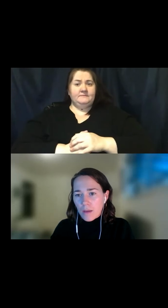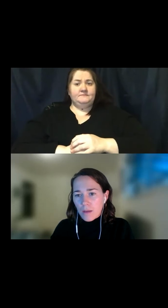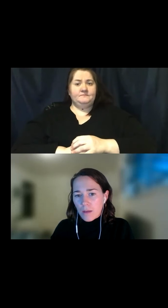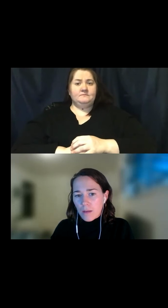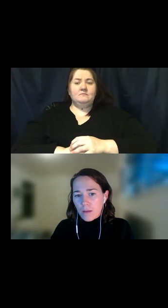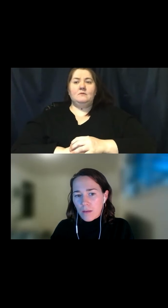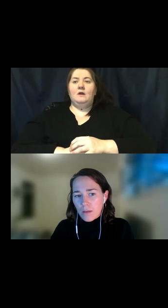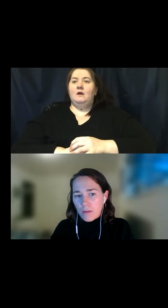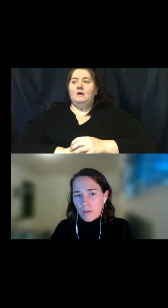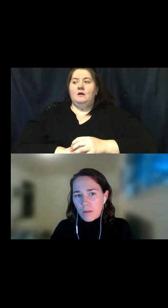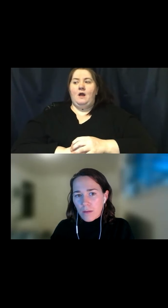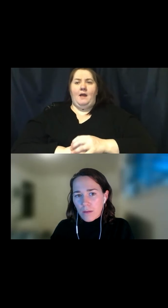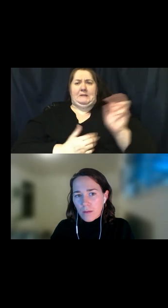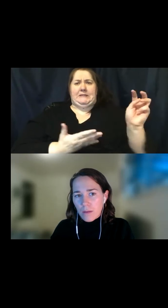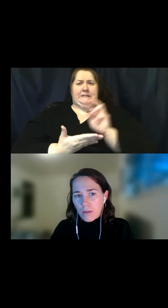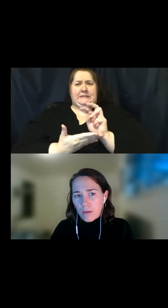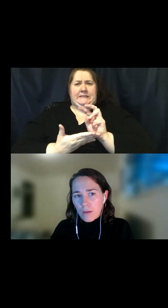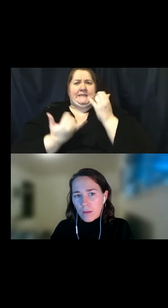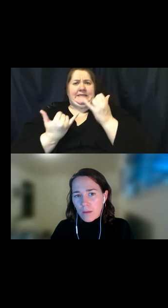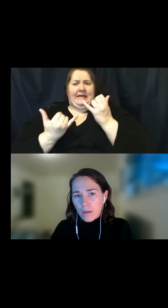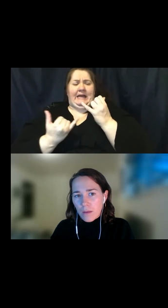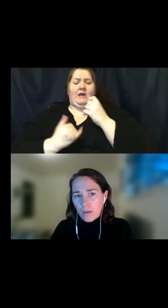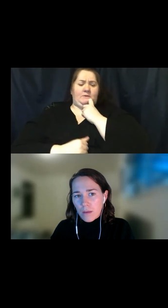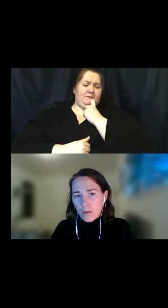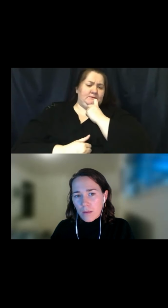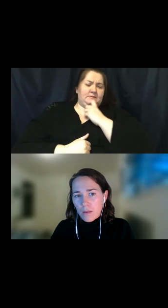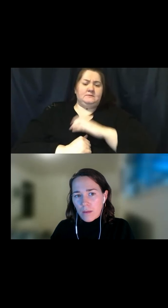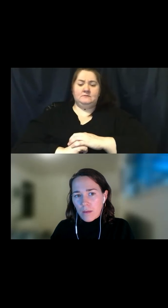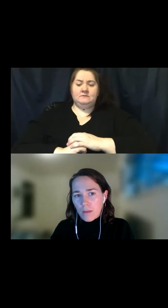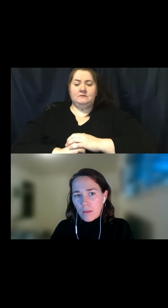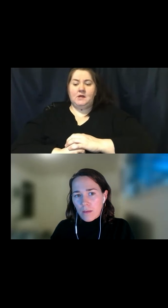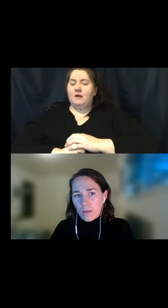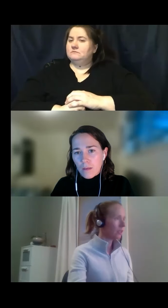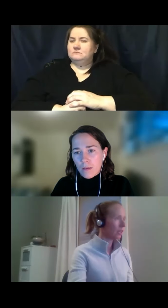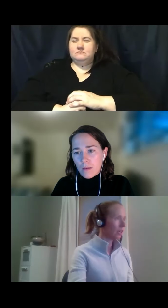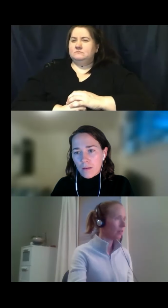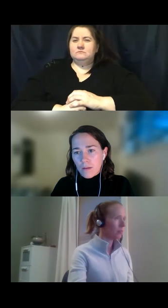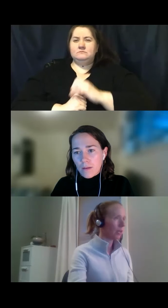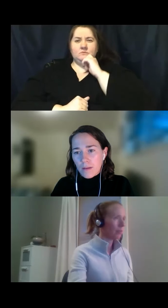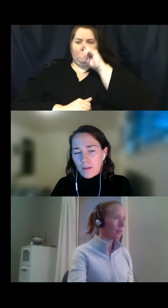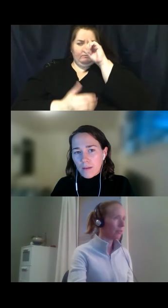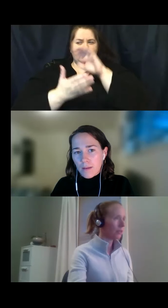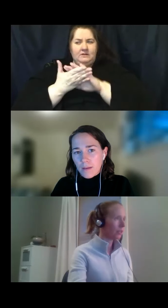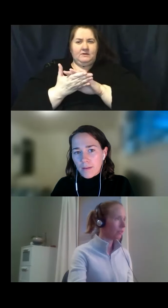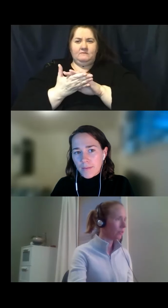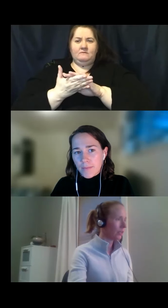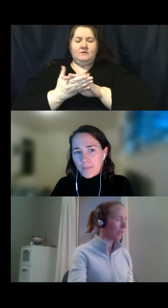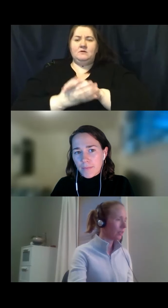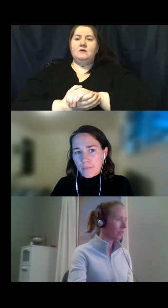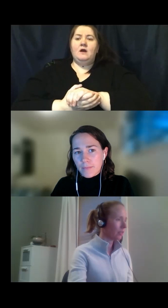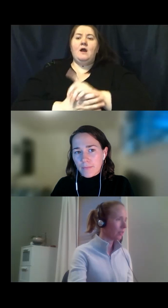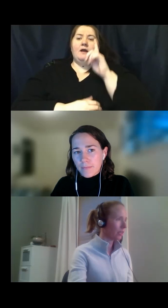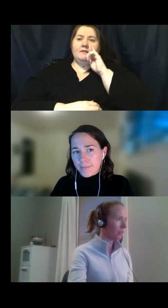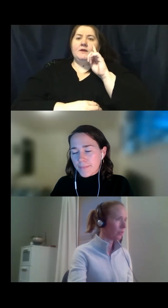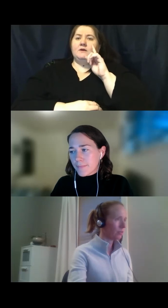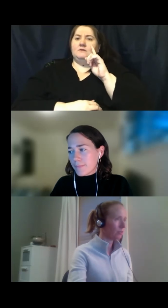I am pulling up the tree preservation plan there as well. I don't believe so. I believe we are